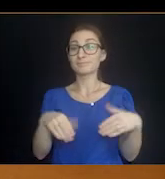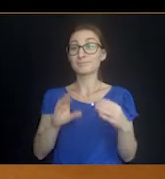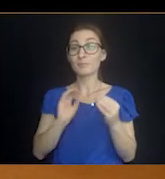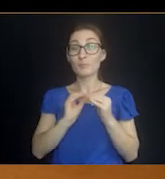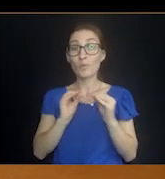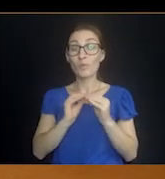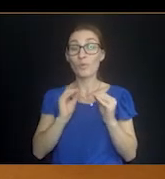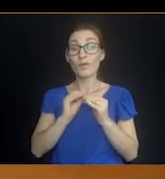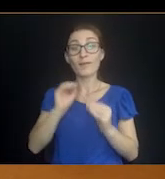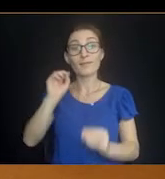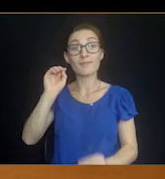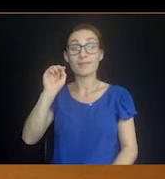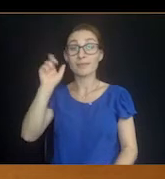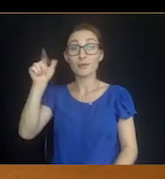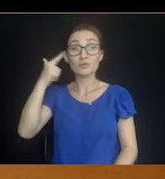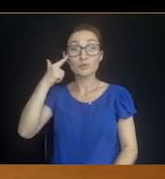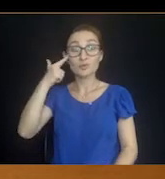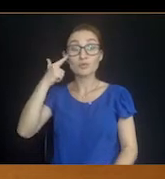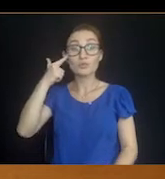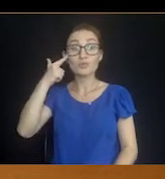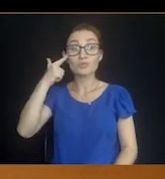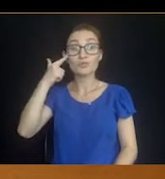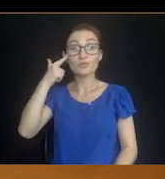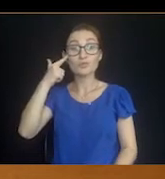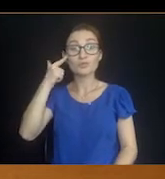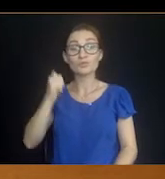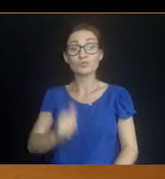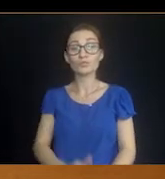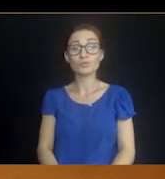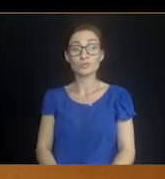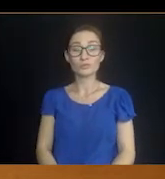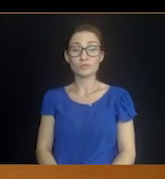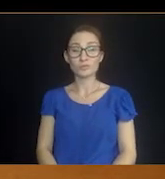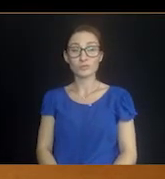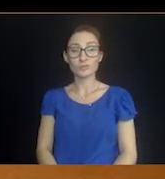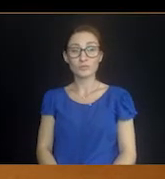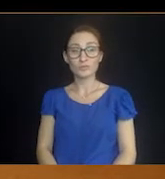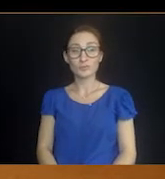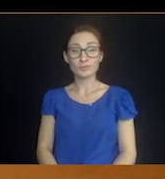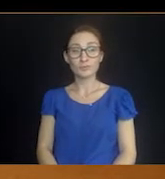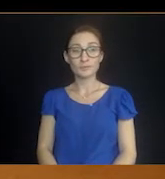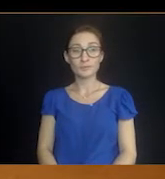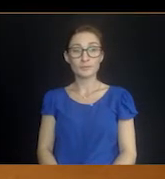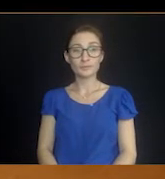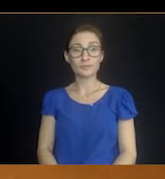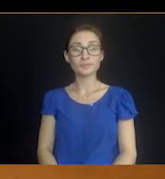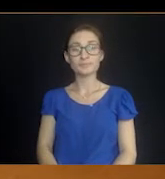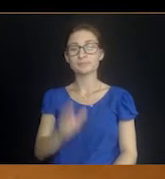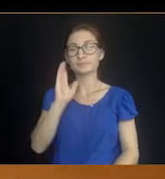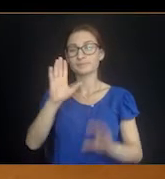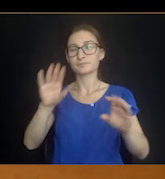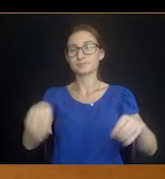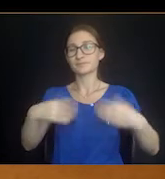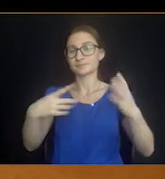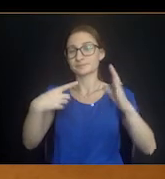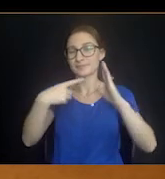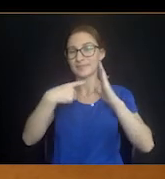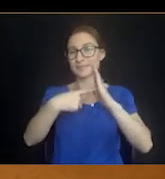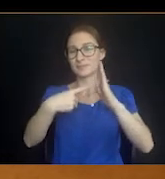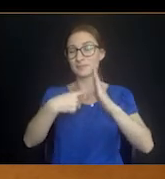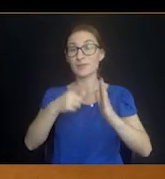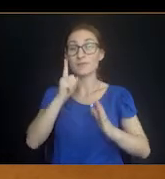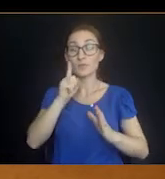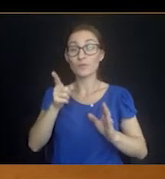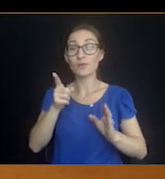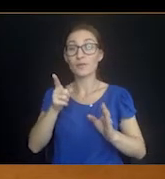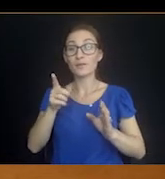say about you. You become more logical in your thinking and reality-based, and you can see the bigger picture. So let me